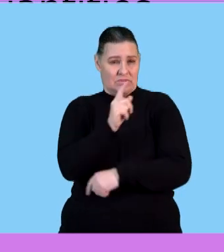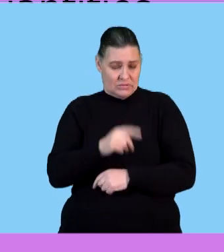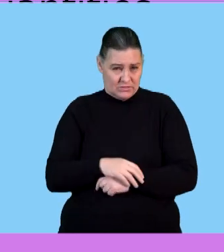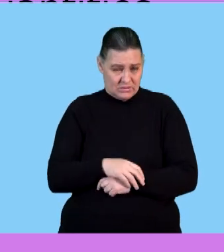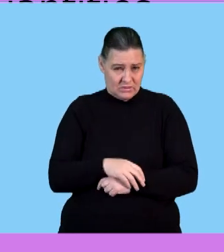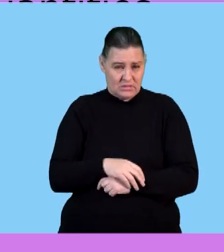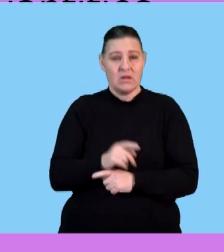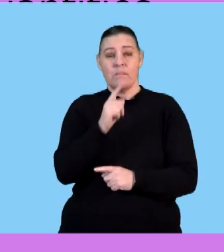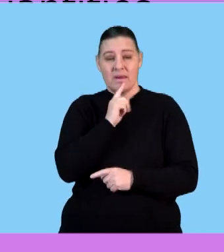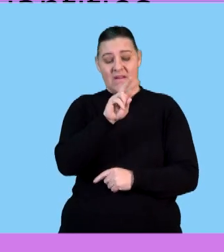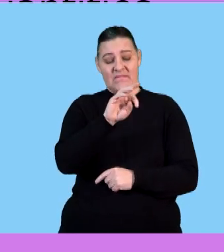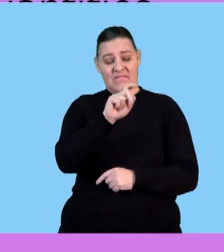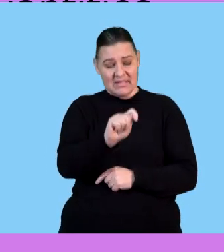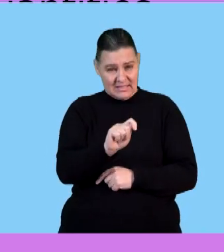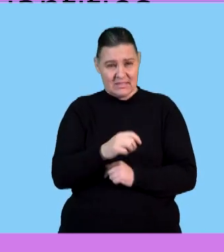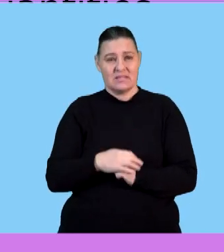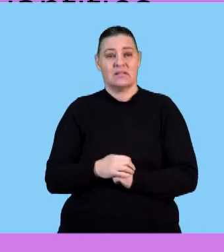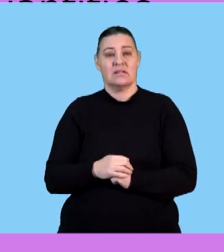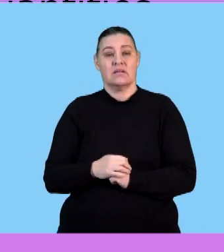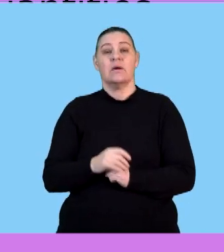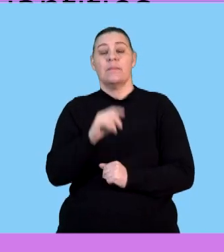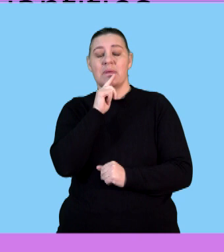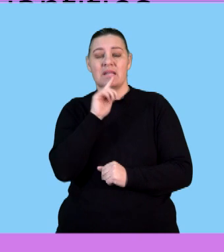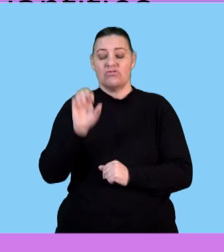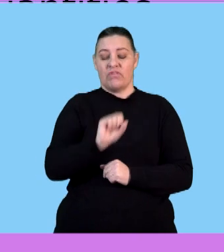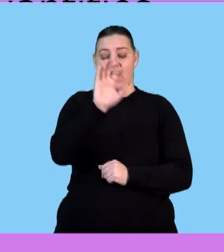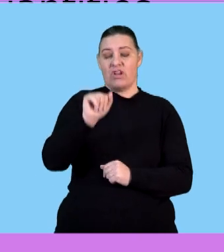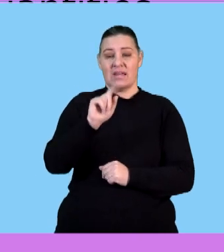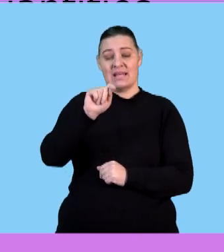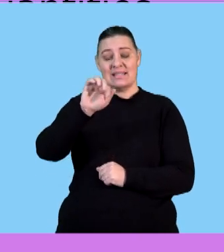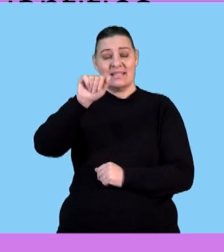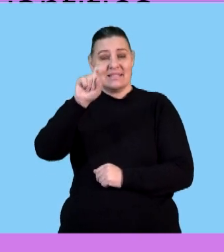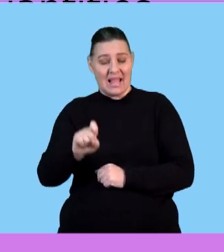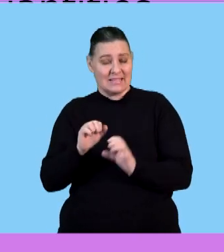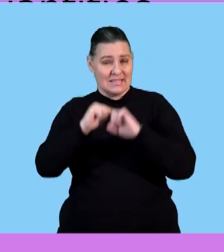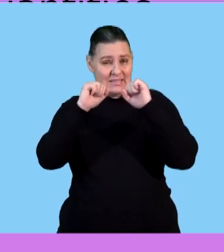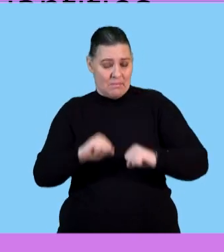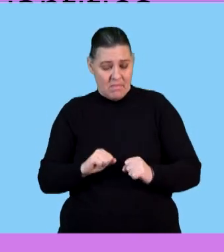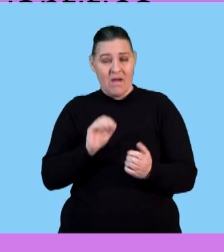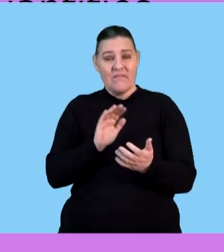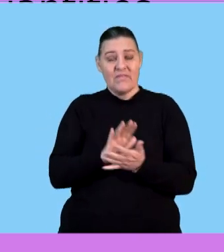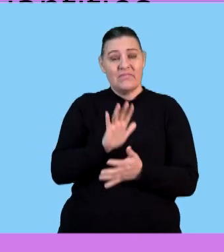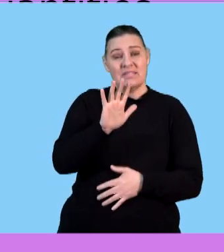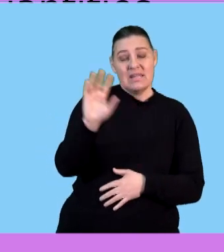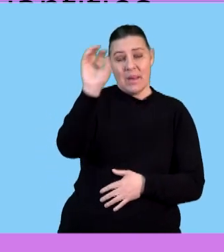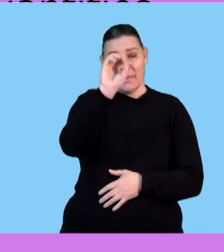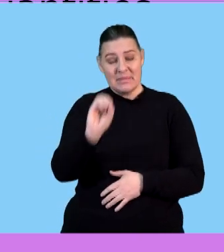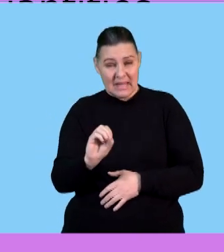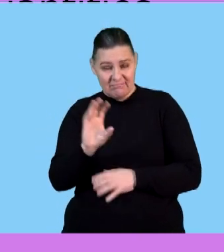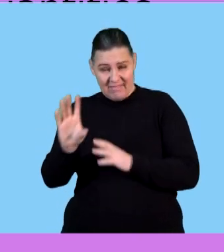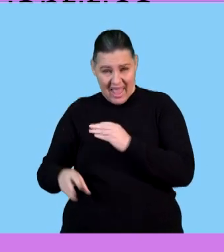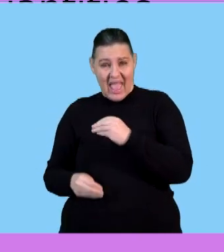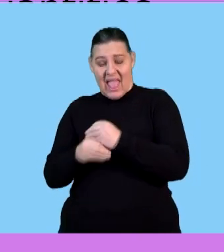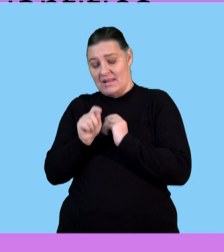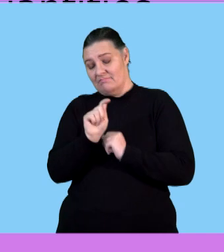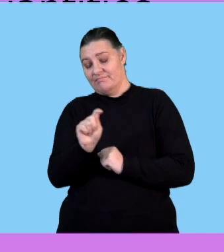VAT, value added tax, that is a South African tax system where 15% tax is added